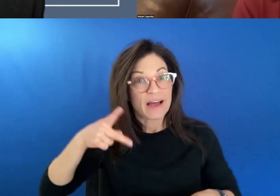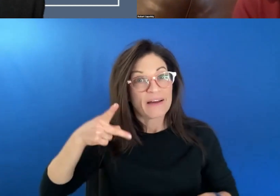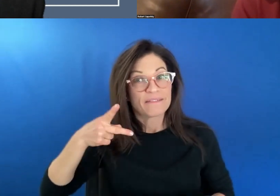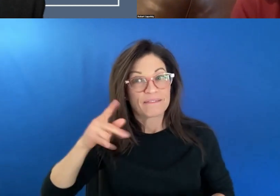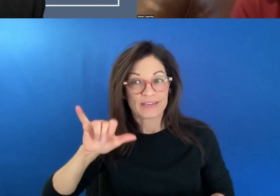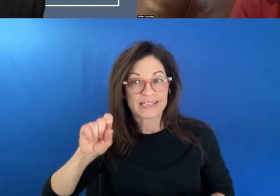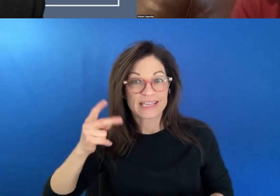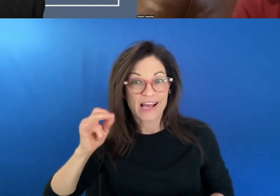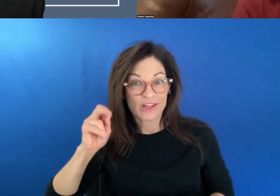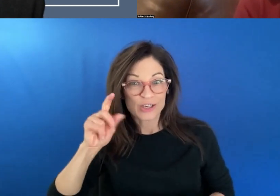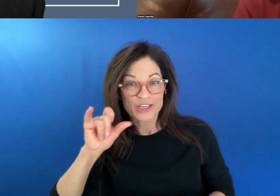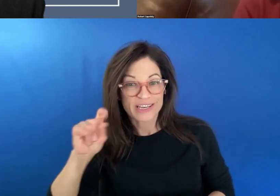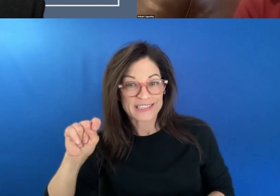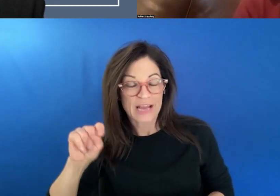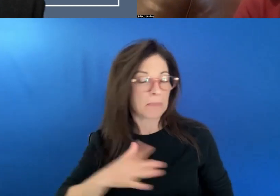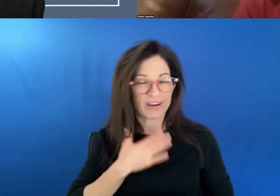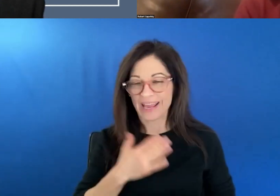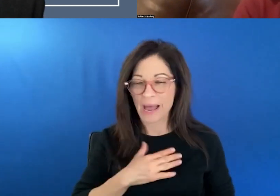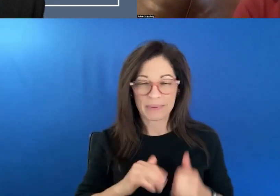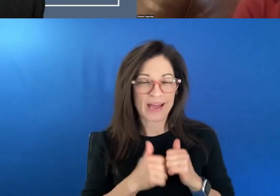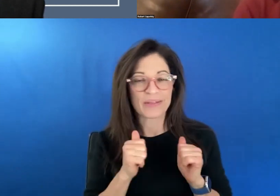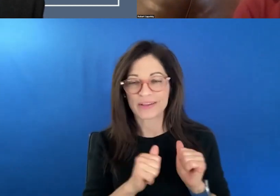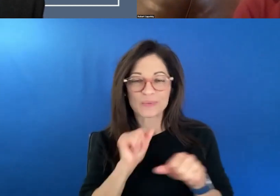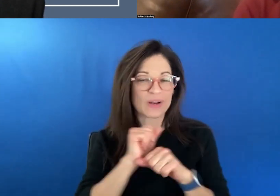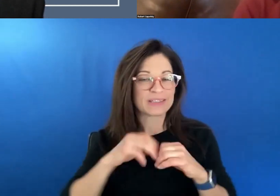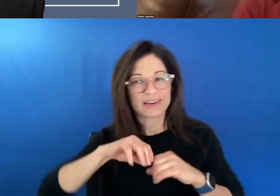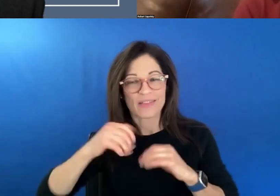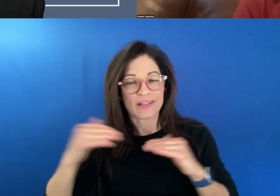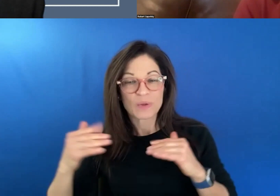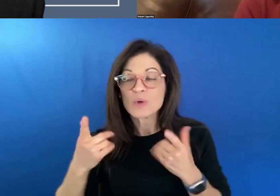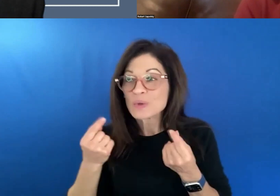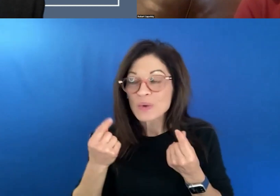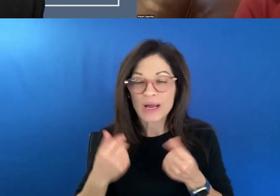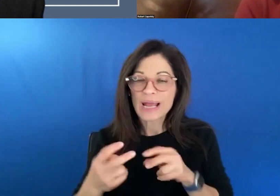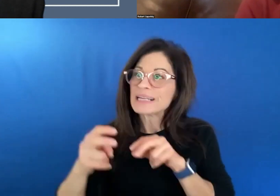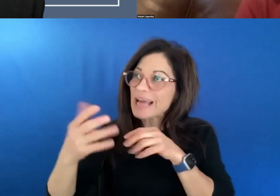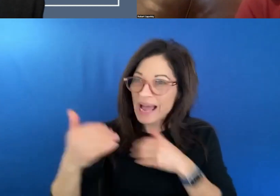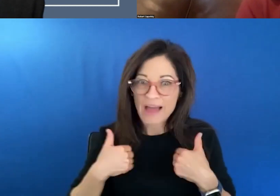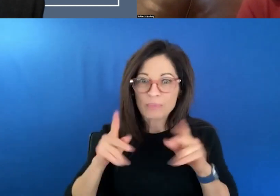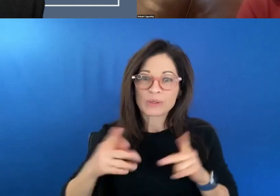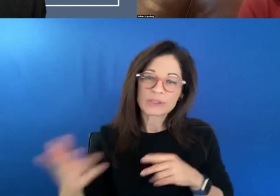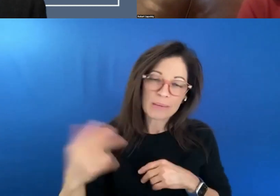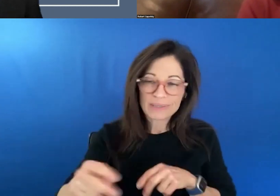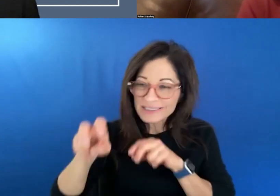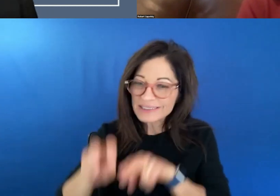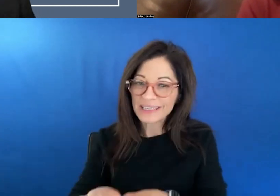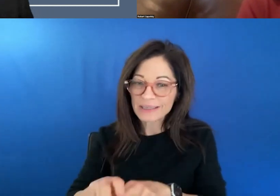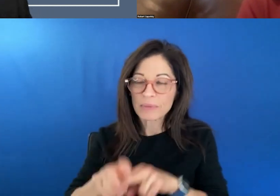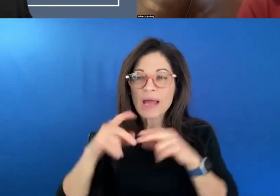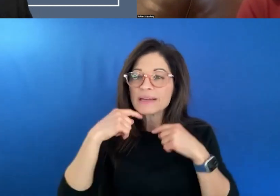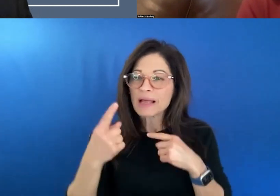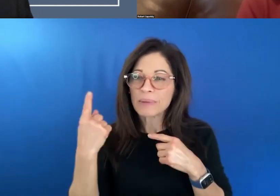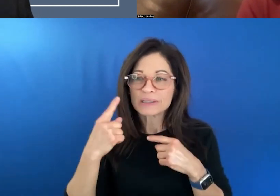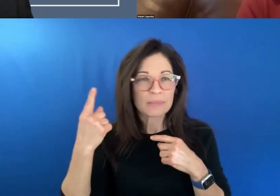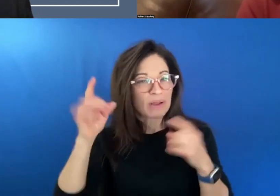like totally pleased by how this maps out on another level. Sit somebody down and tell them about something totally appalling